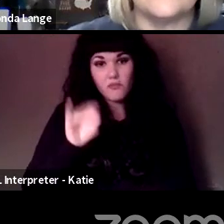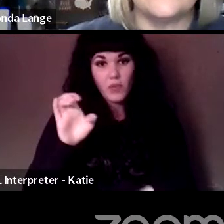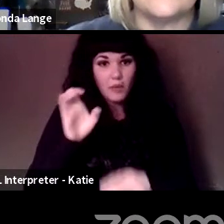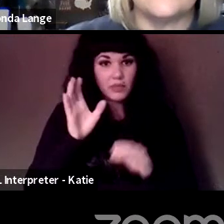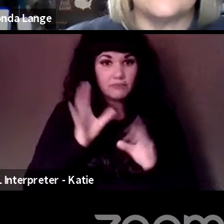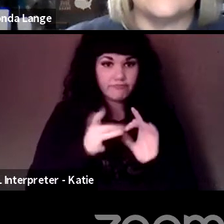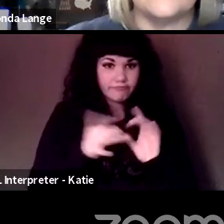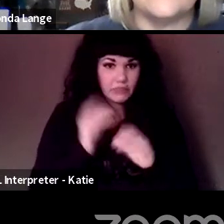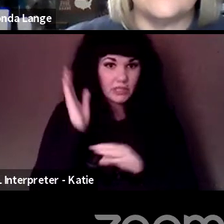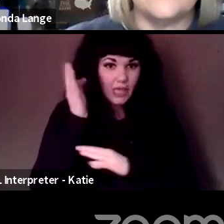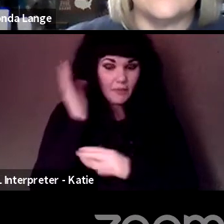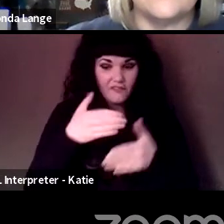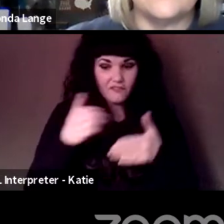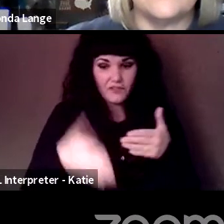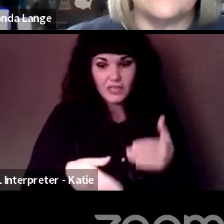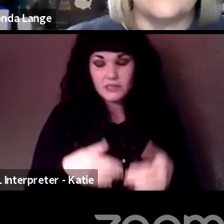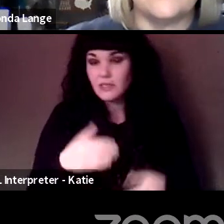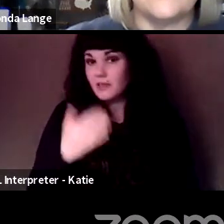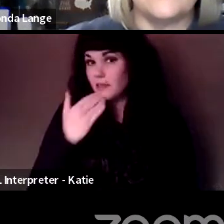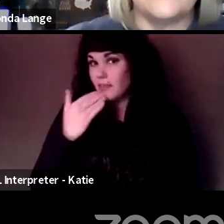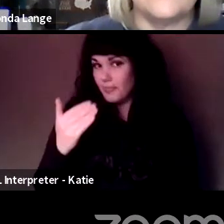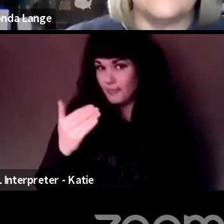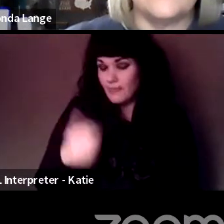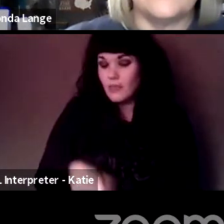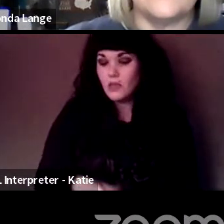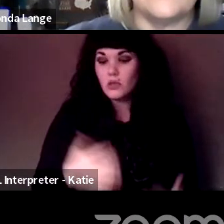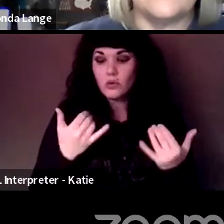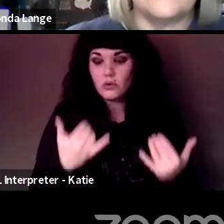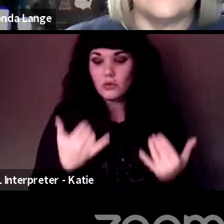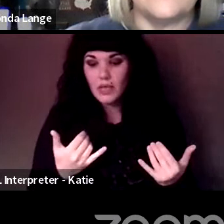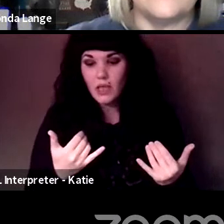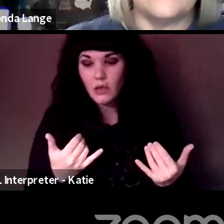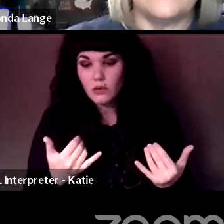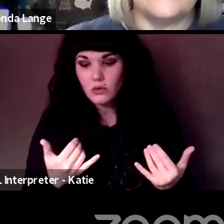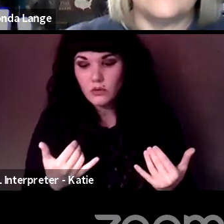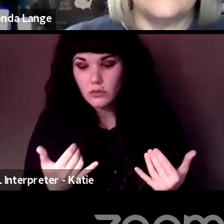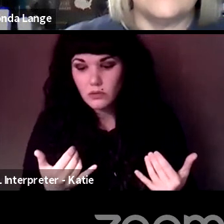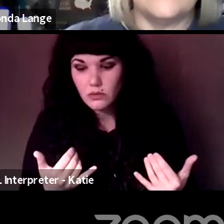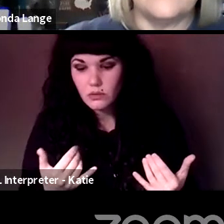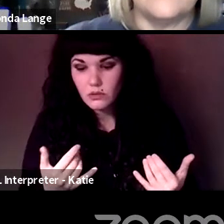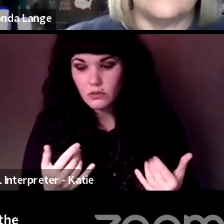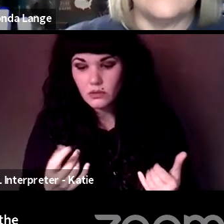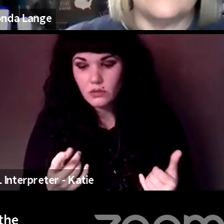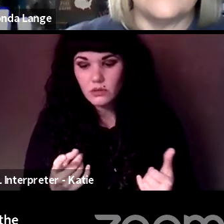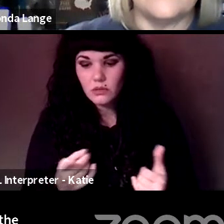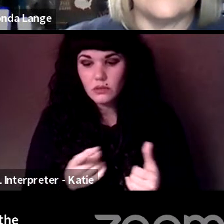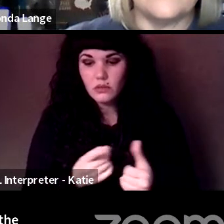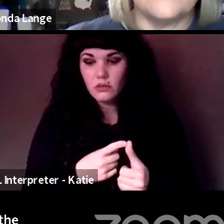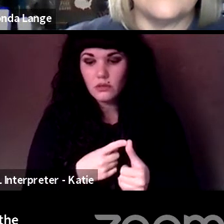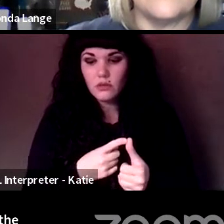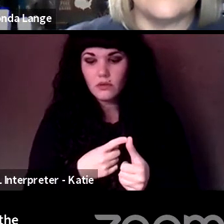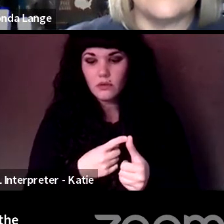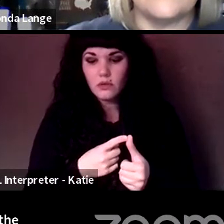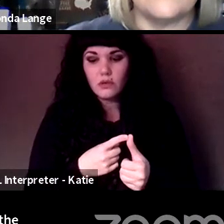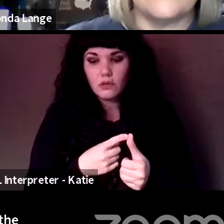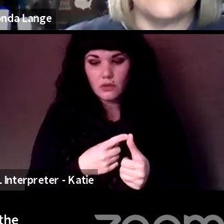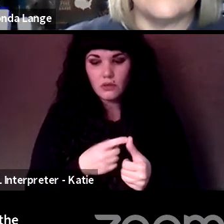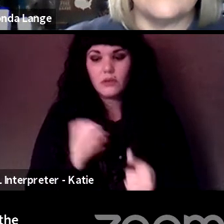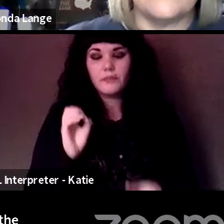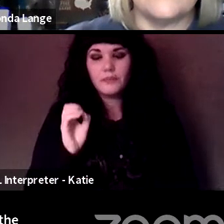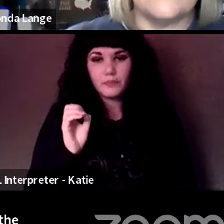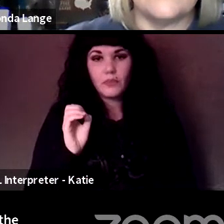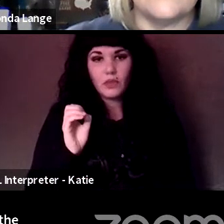Thank you, Ms. Reinhardt. Now that the first opportunity for both in-person and remote public comment has concluded,